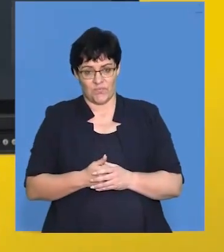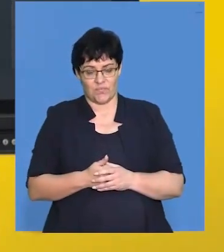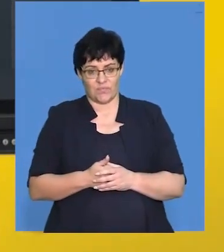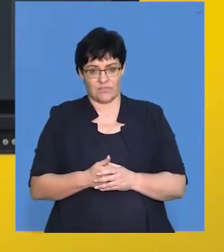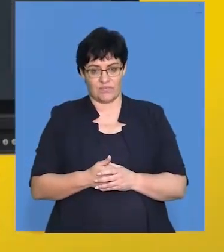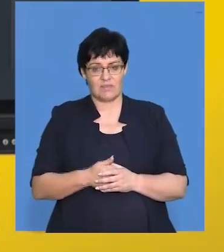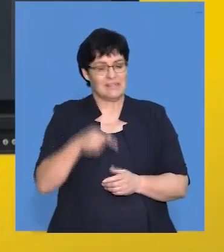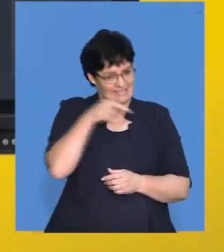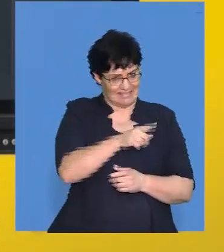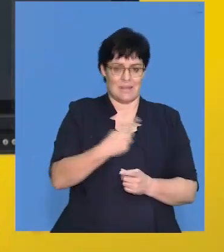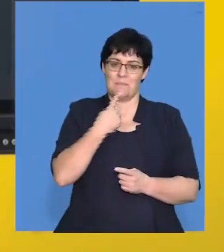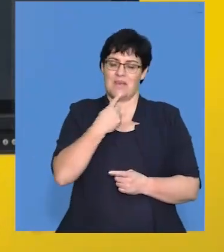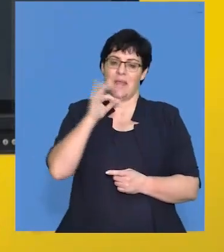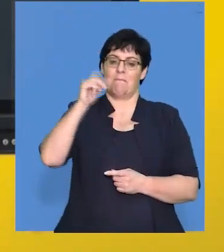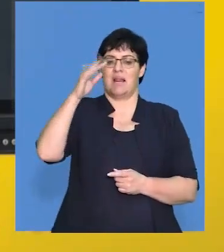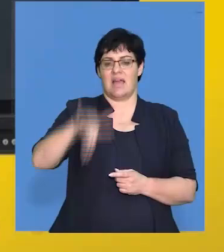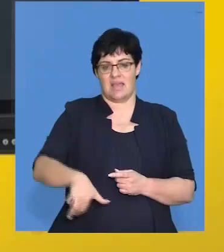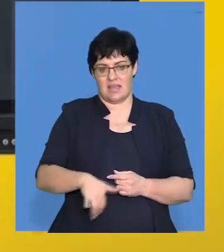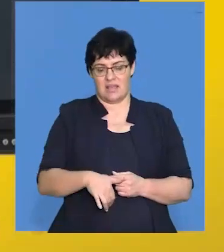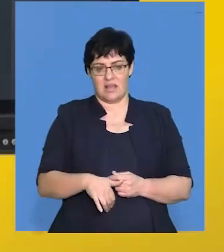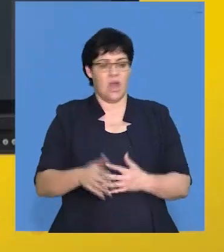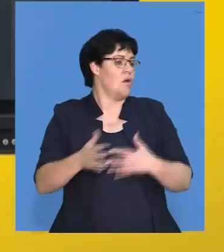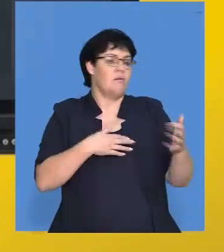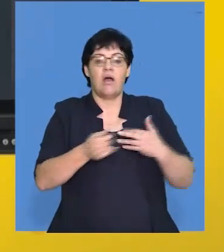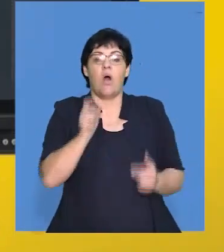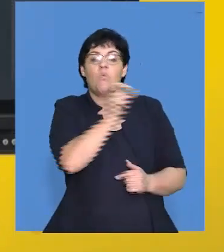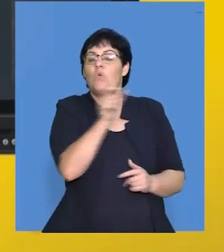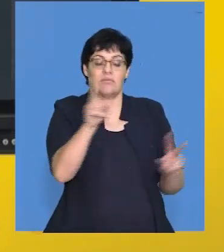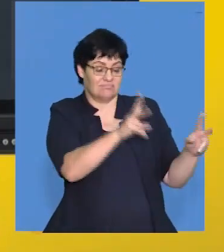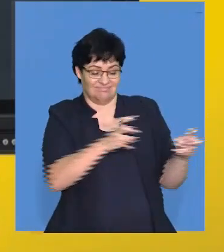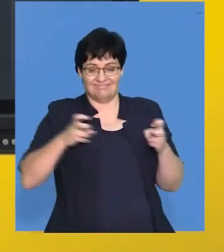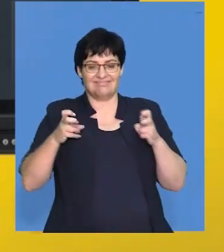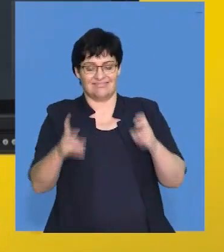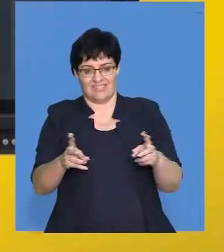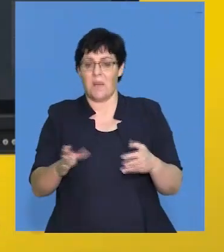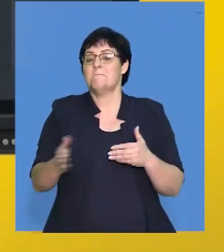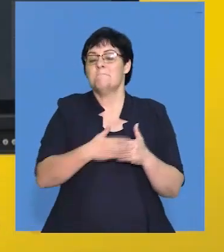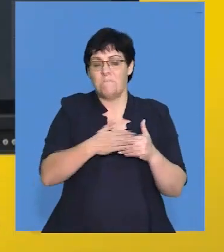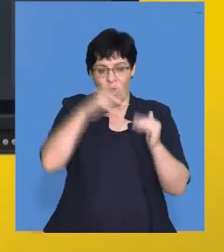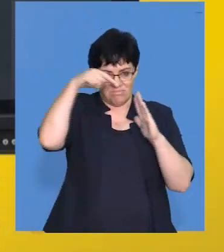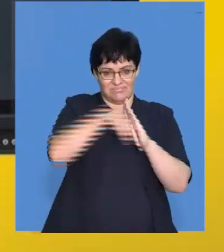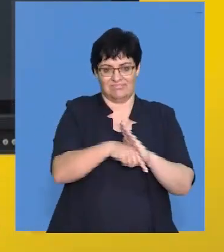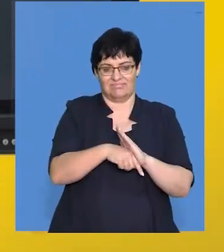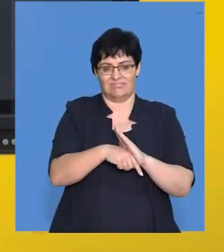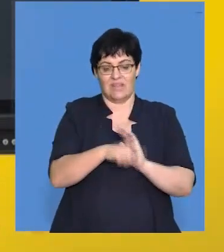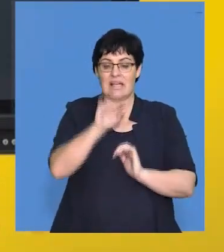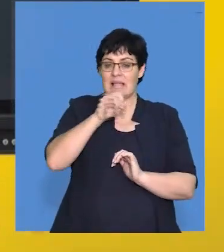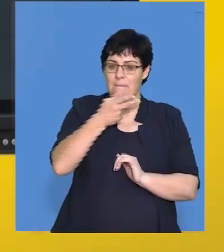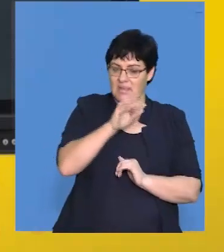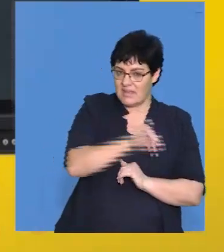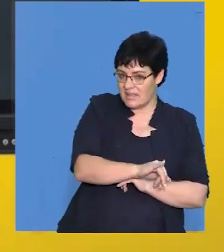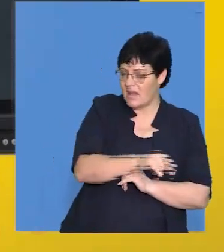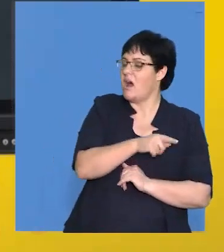that is what he's implying. However, these words in the extract go on further, where